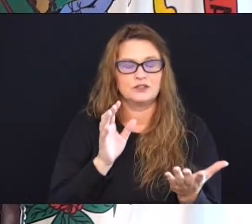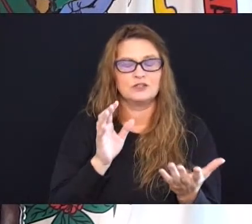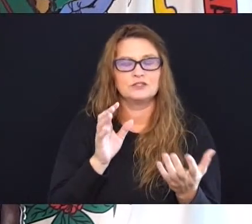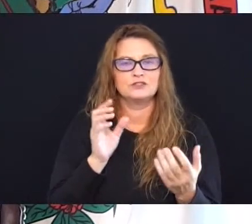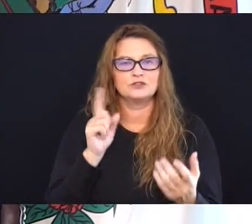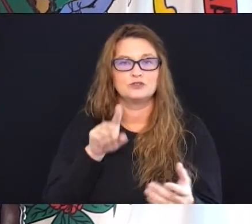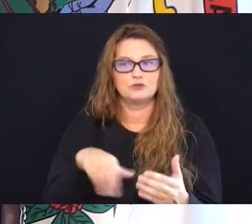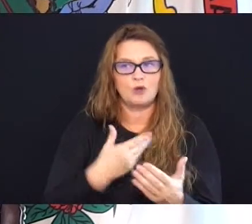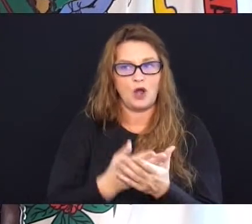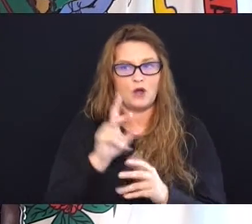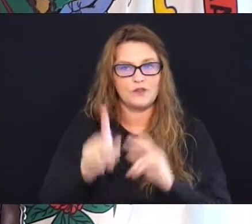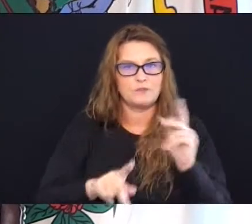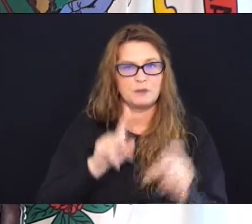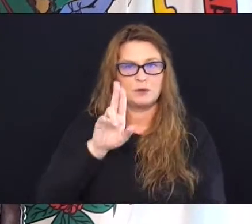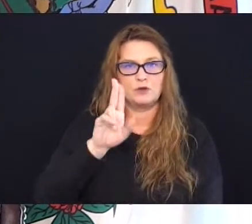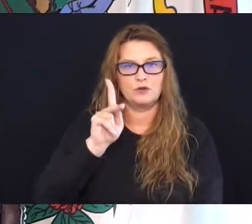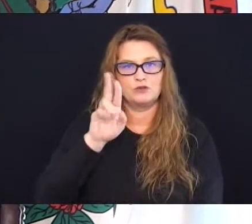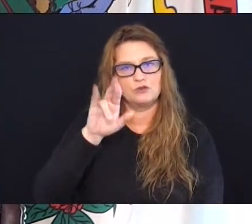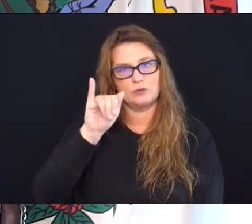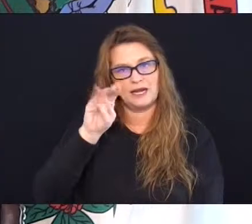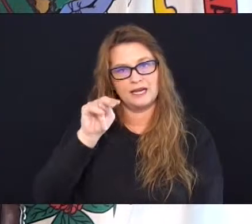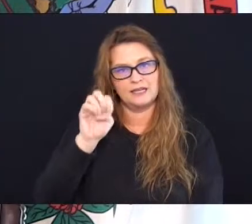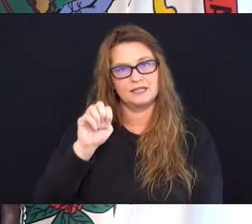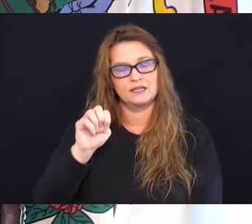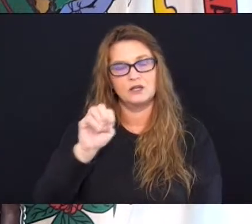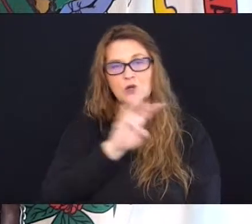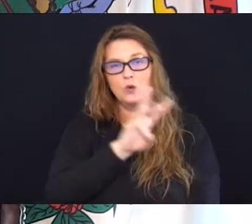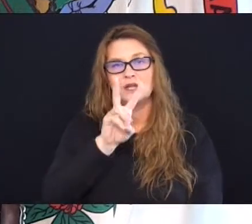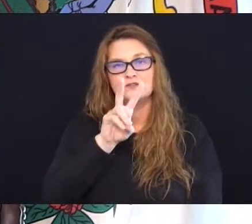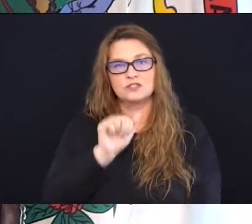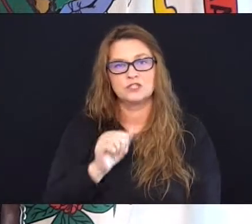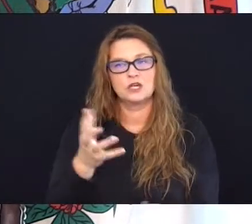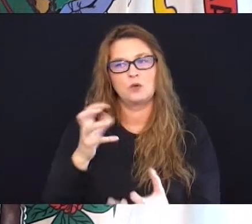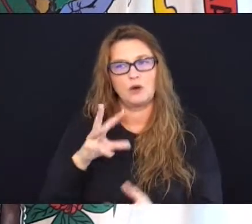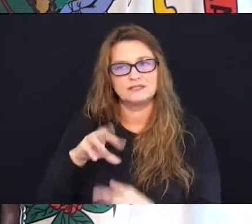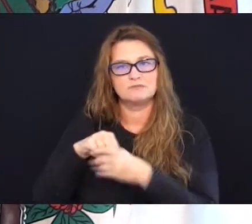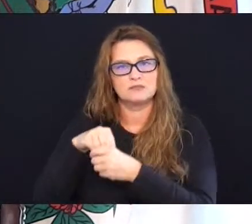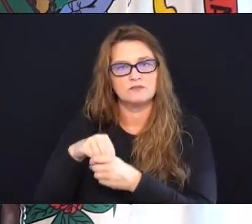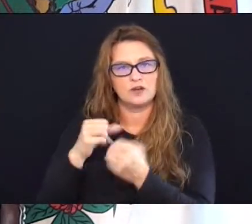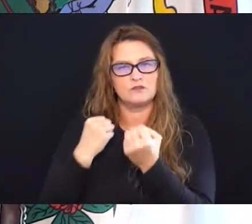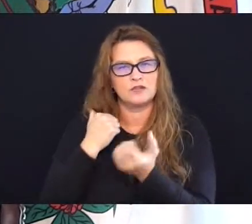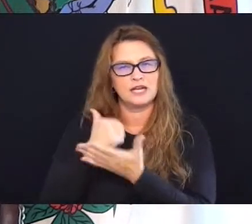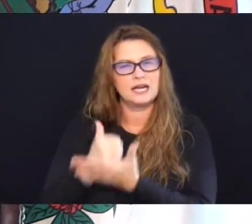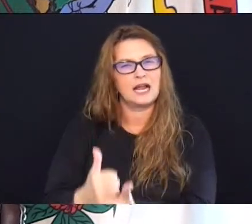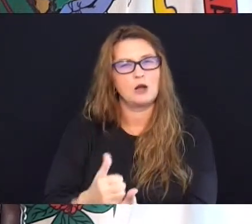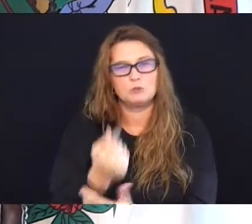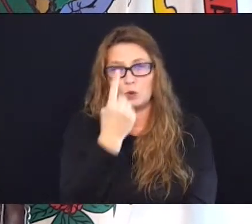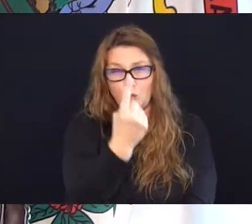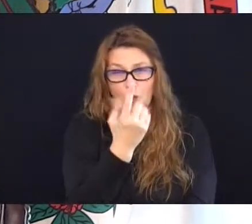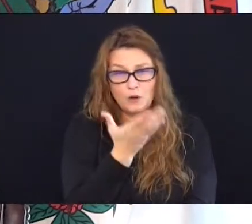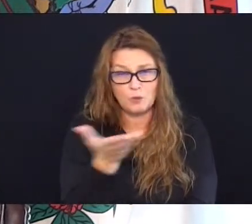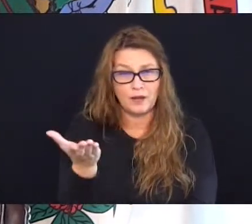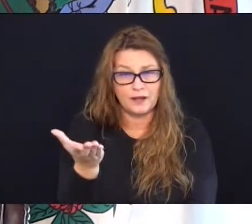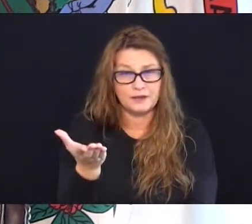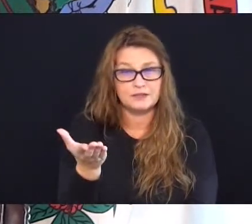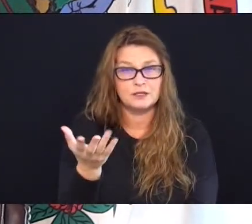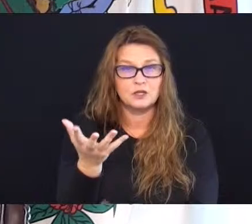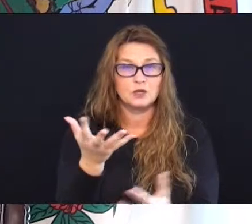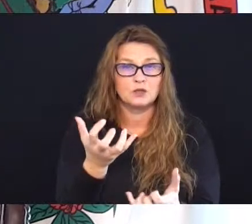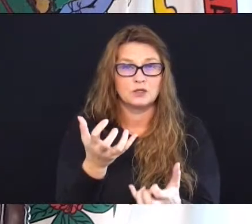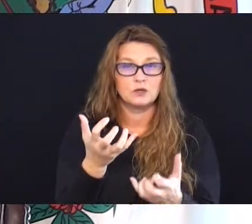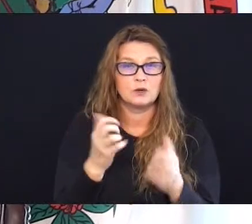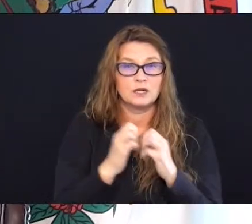to all the people of Ukraine that West Virginia wants to participate in at least one thing, and that is we want